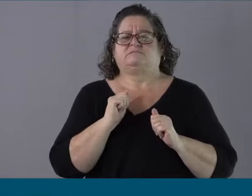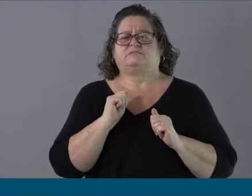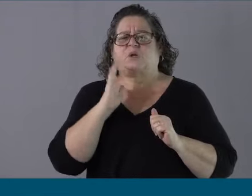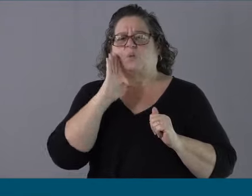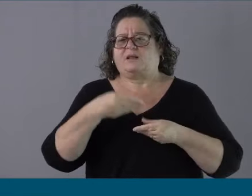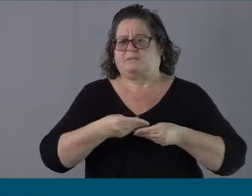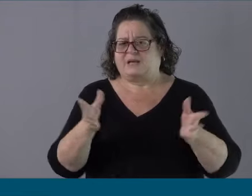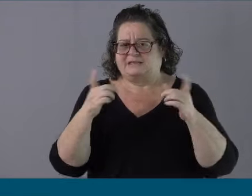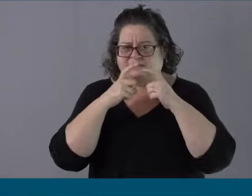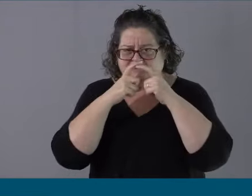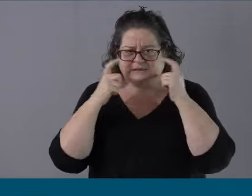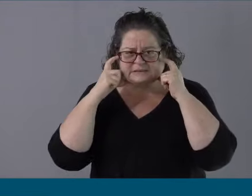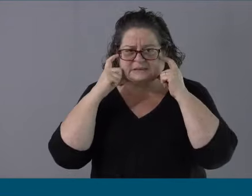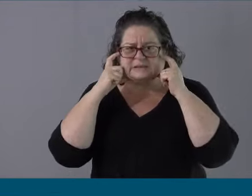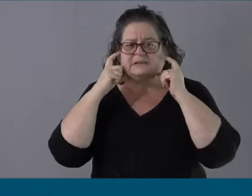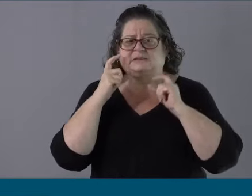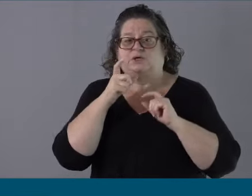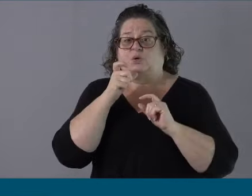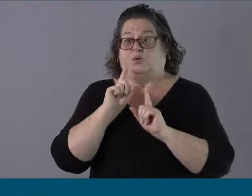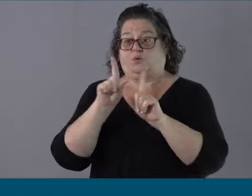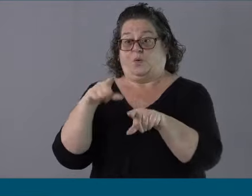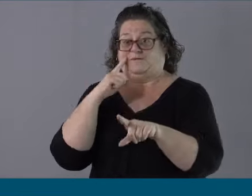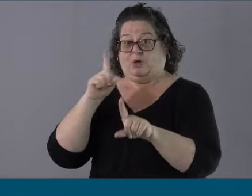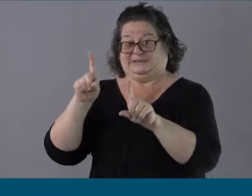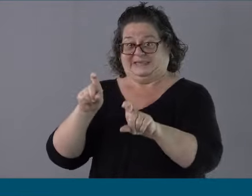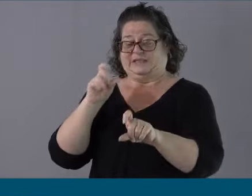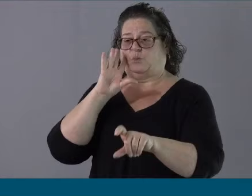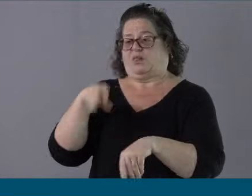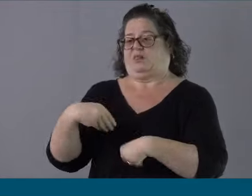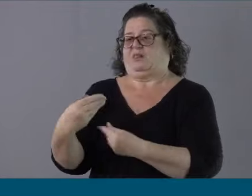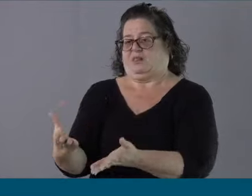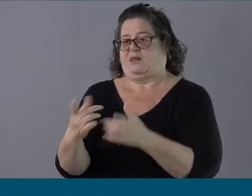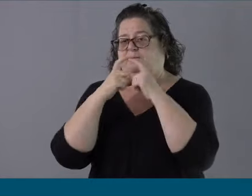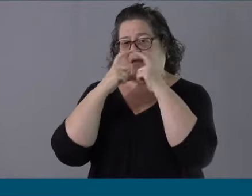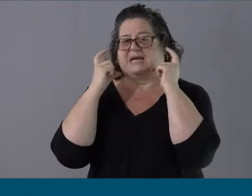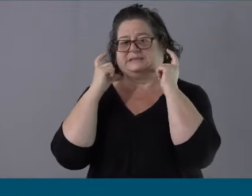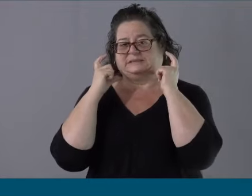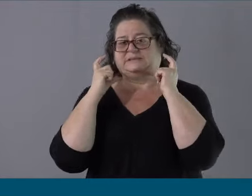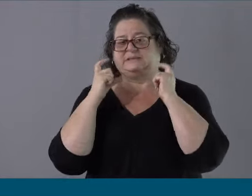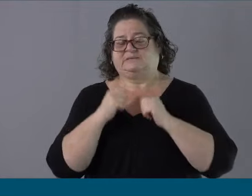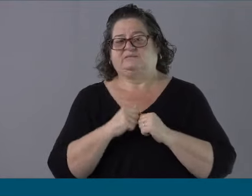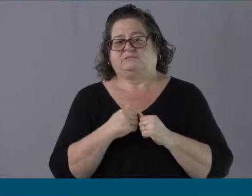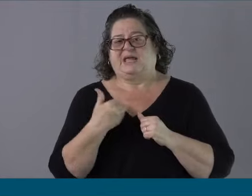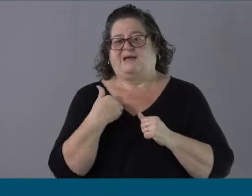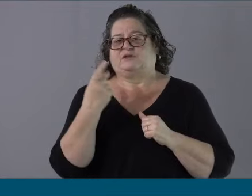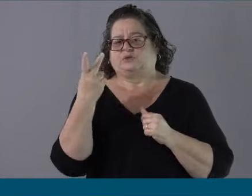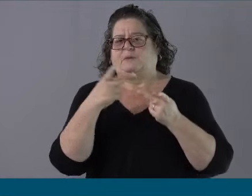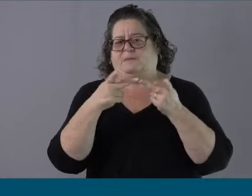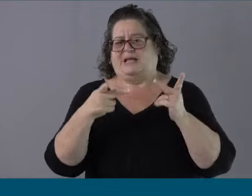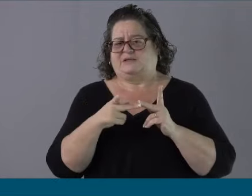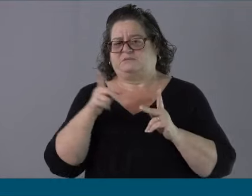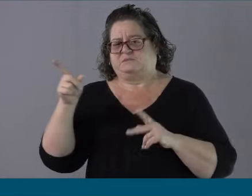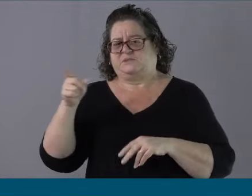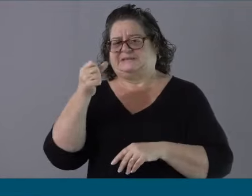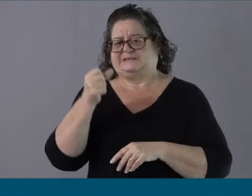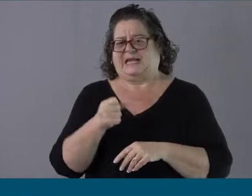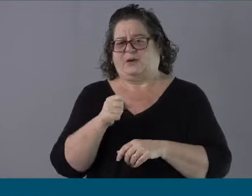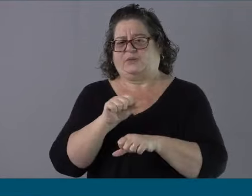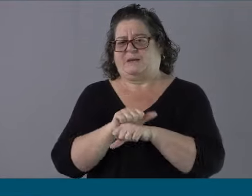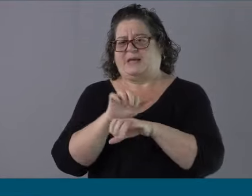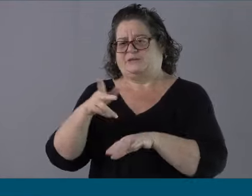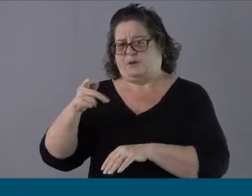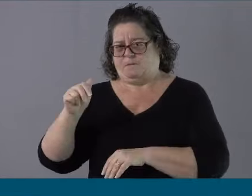all participants. So 2 locations, South Mountain Park, you can see the address, and Maryvale High